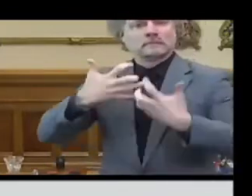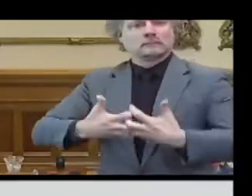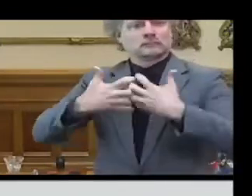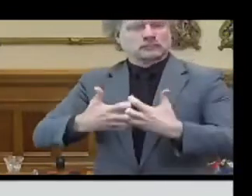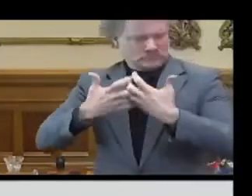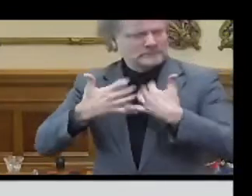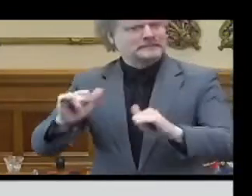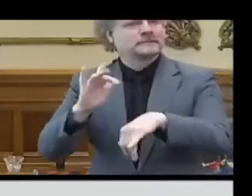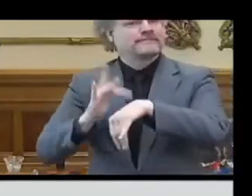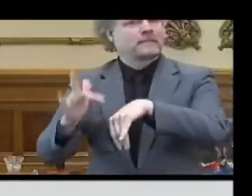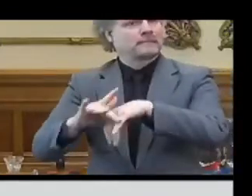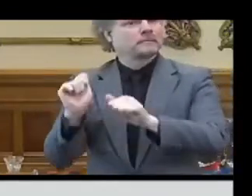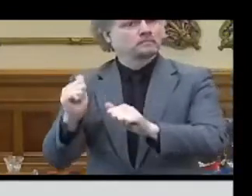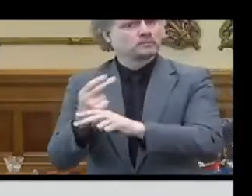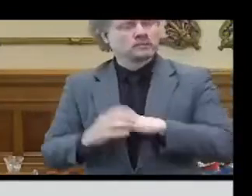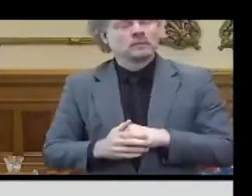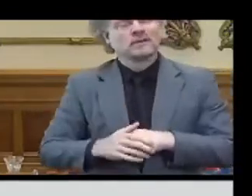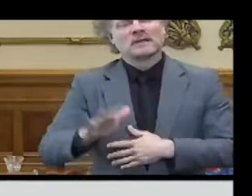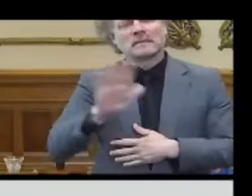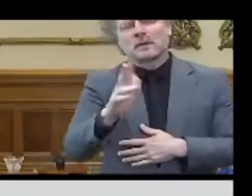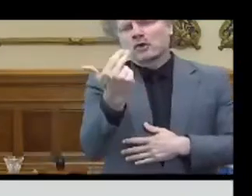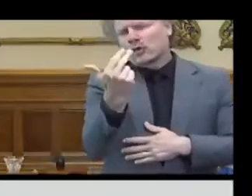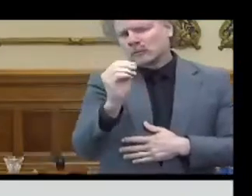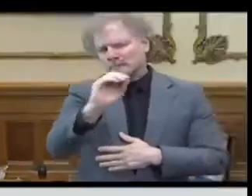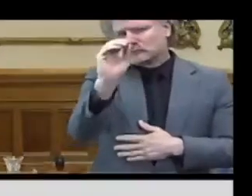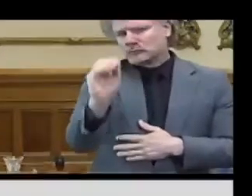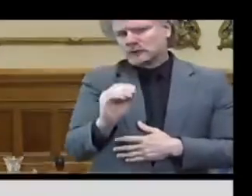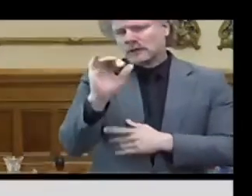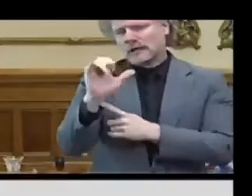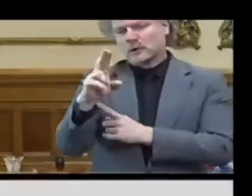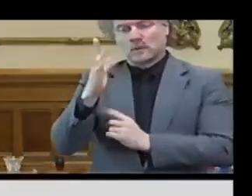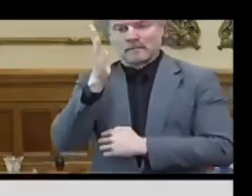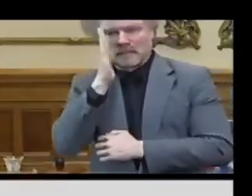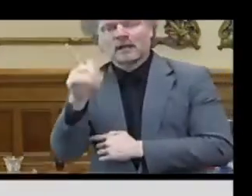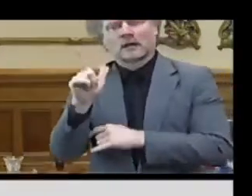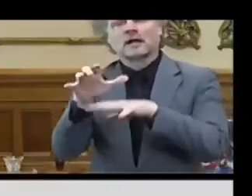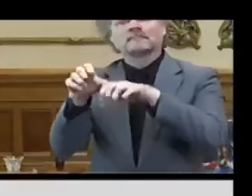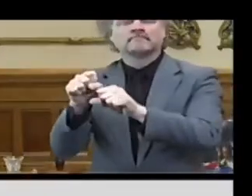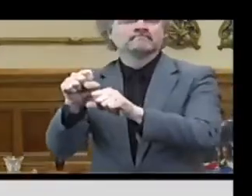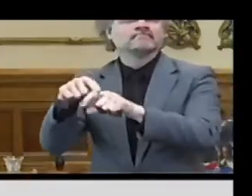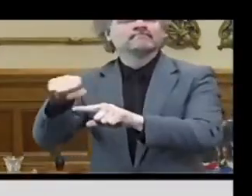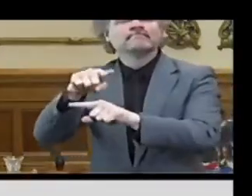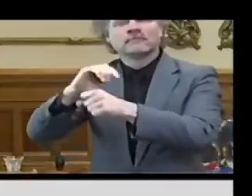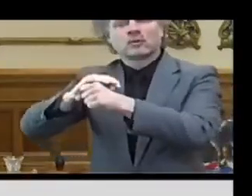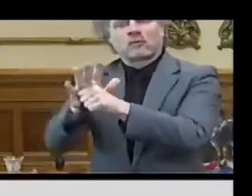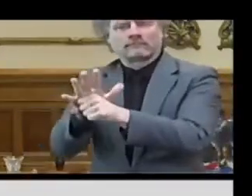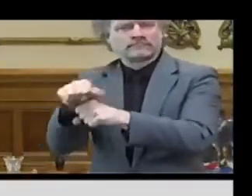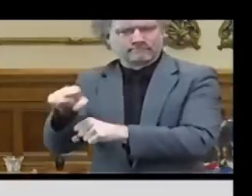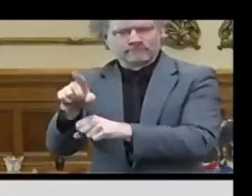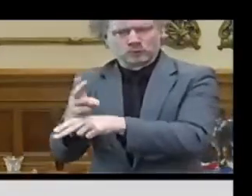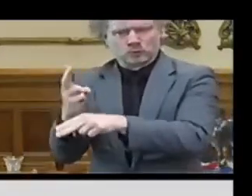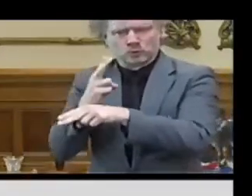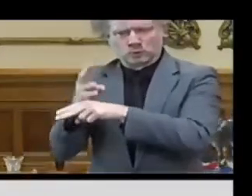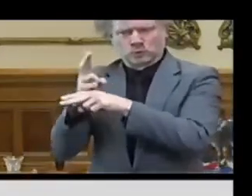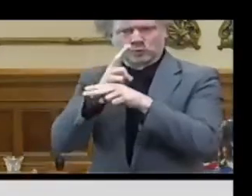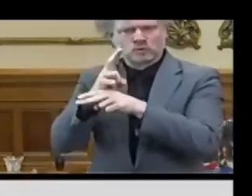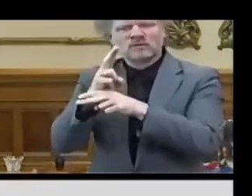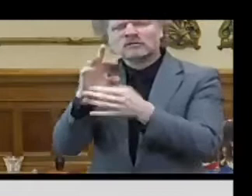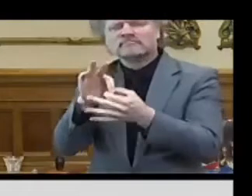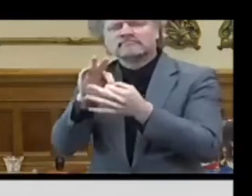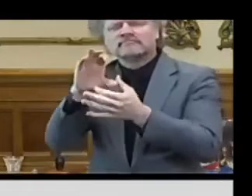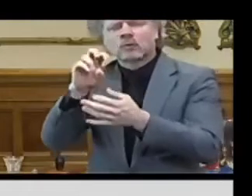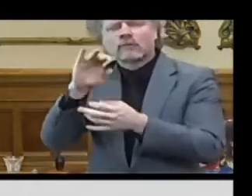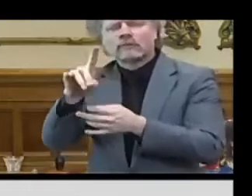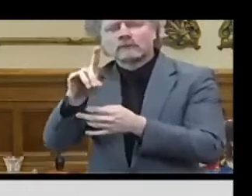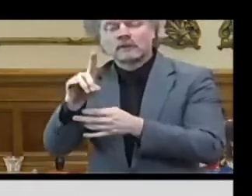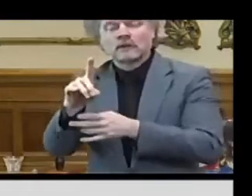currently available. About 13% of ICU beds are occupied by patients with COVID or COVID-related symptoms, and